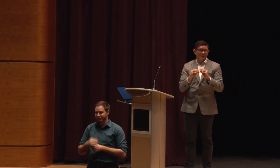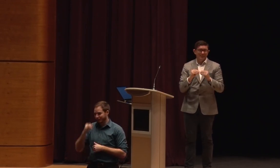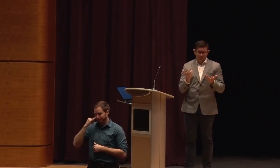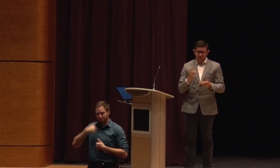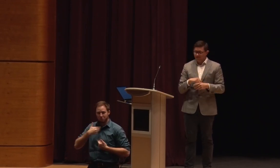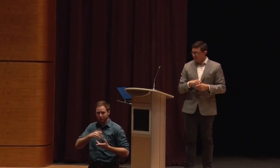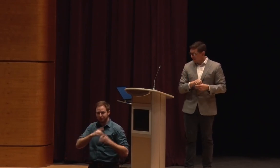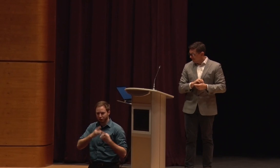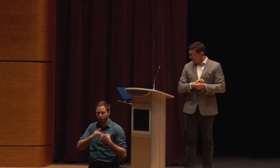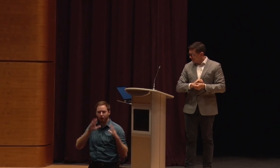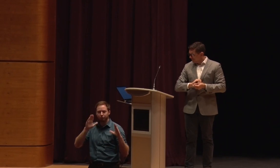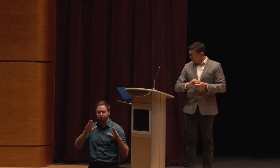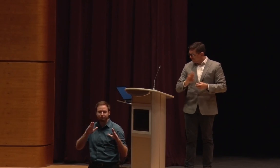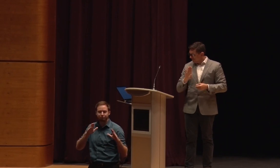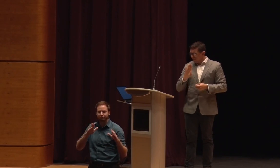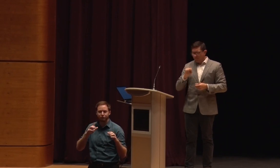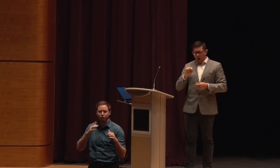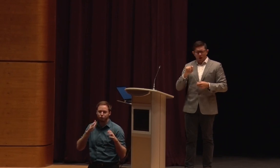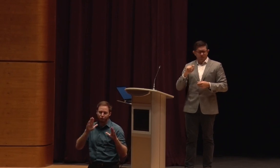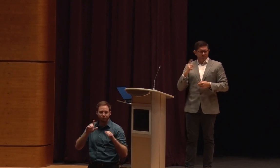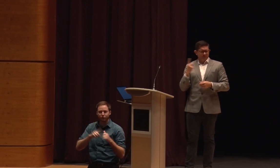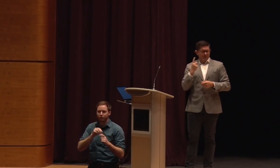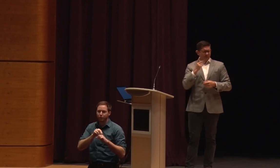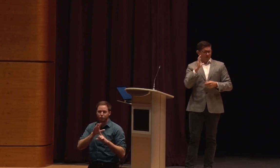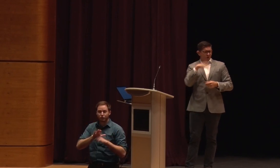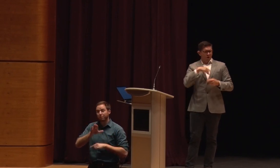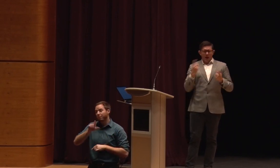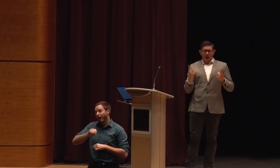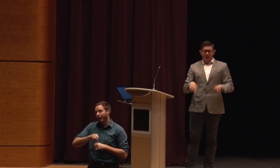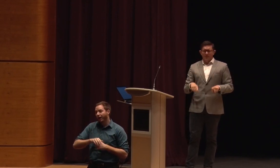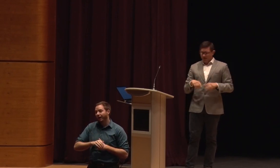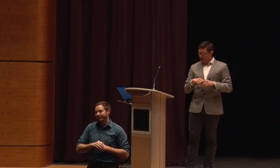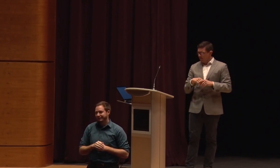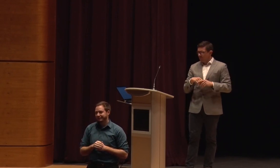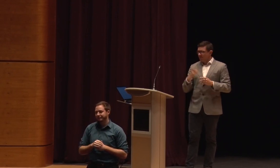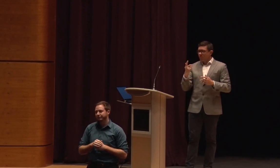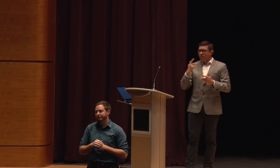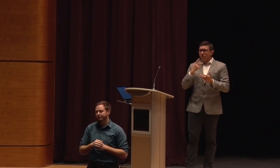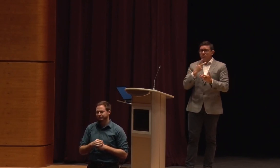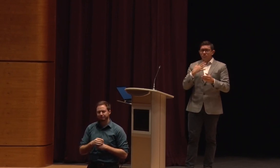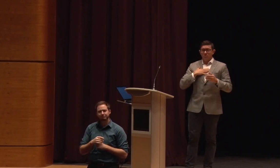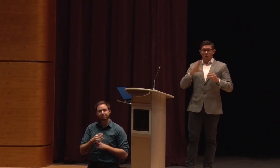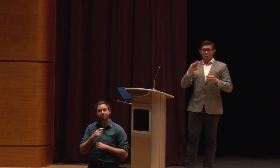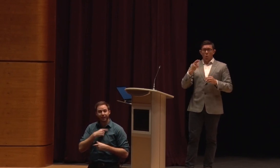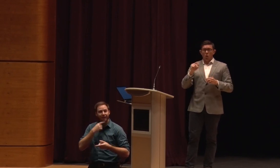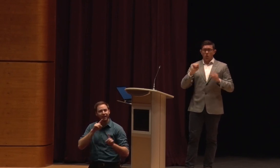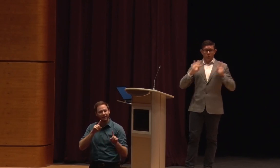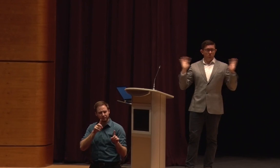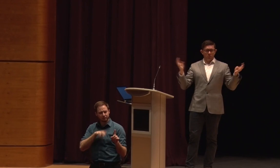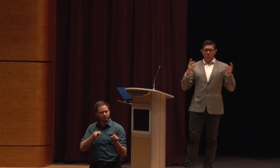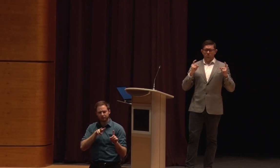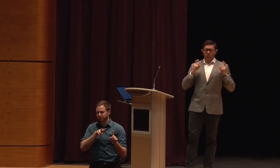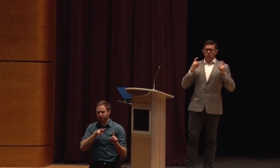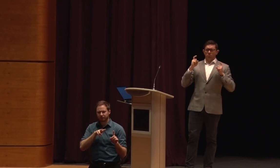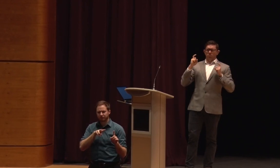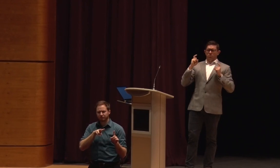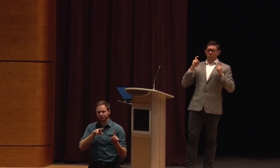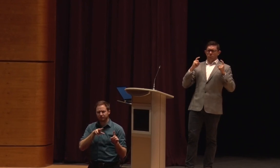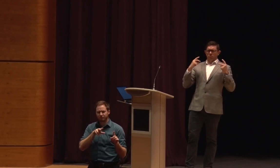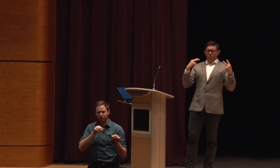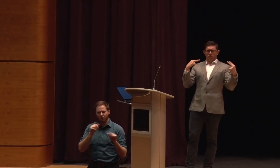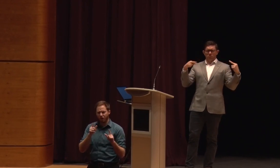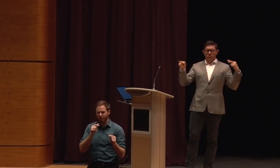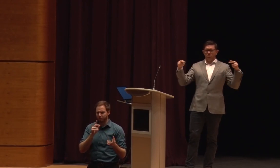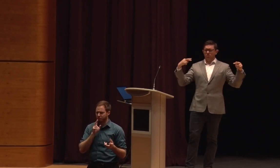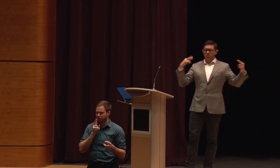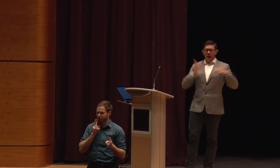who brings donuts to the meeting, right? But something odd happened. My cohort kind